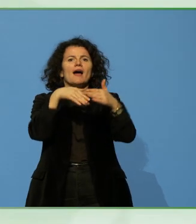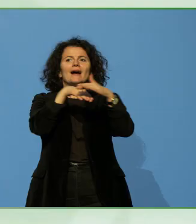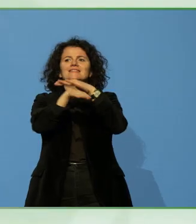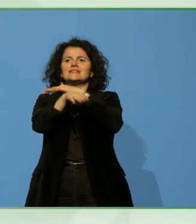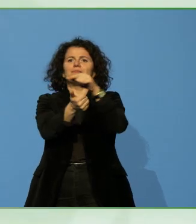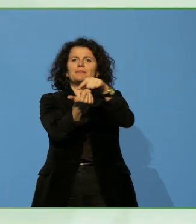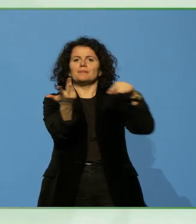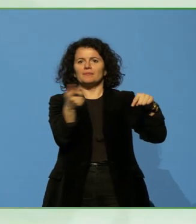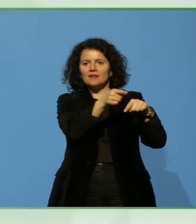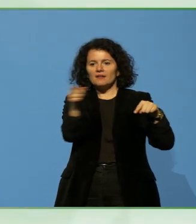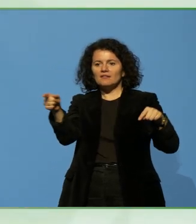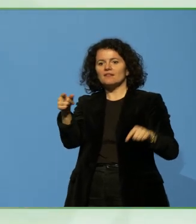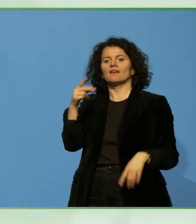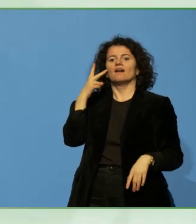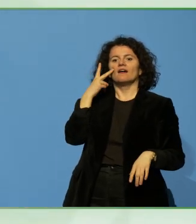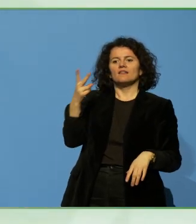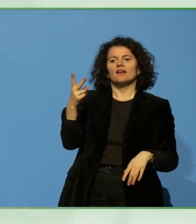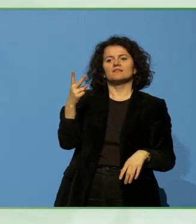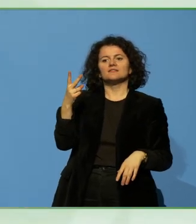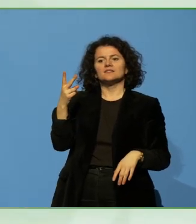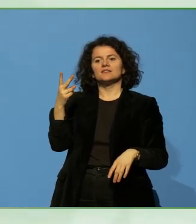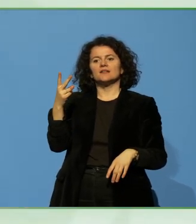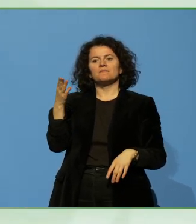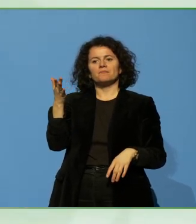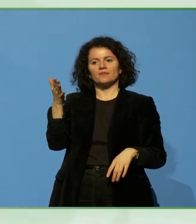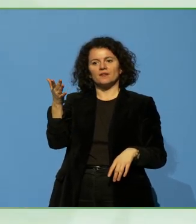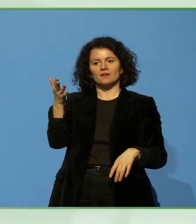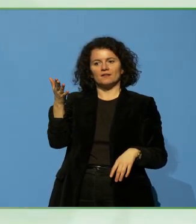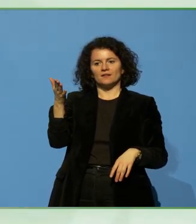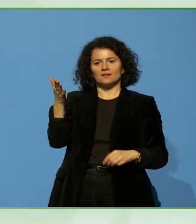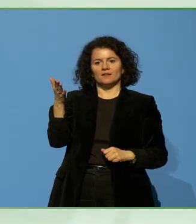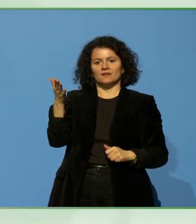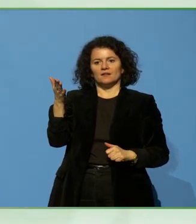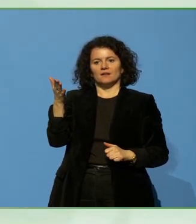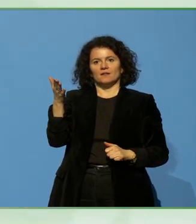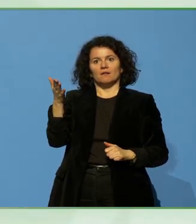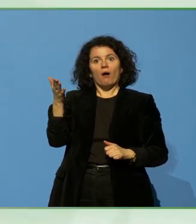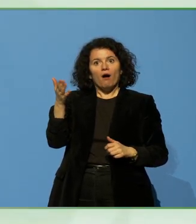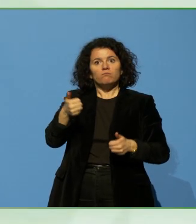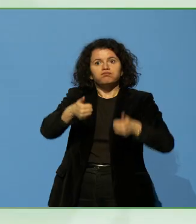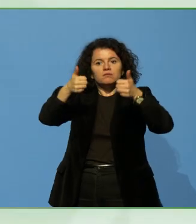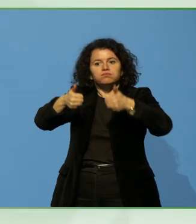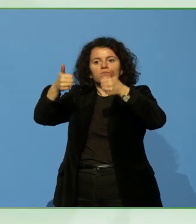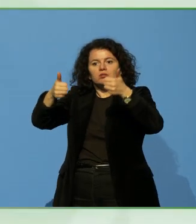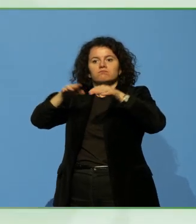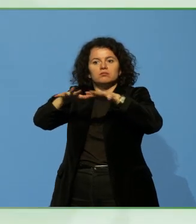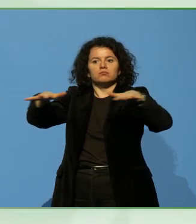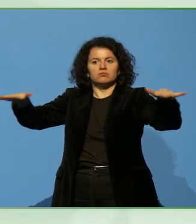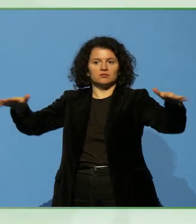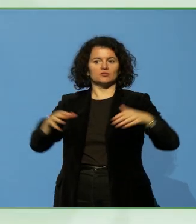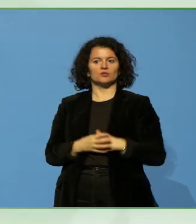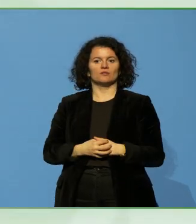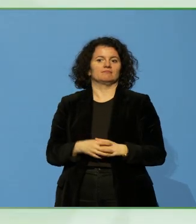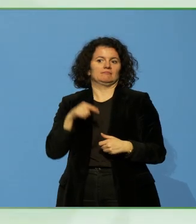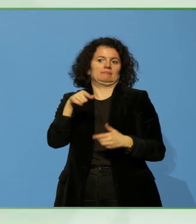think that's also the beauty of having accessibility from the ground up in the project. Brilliant, thank you.